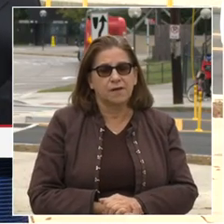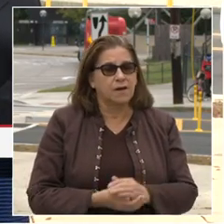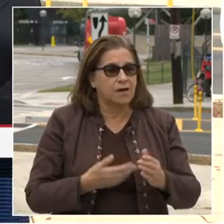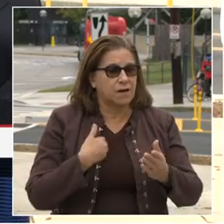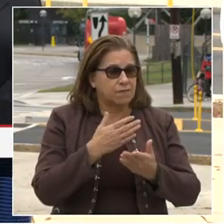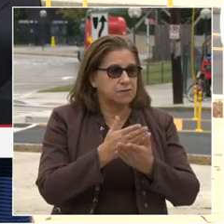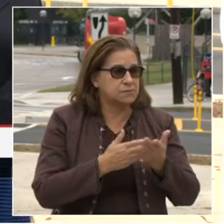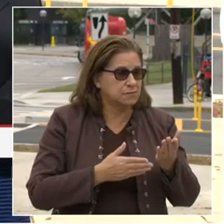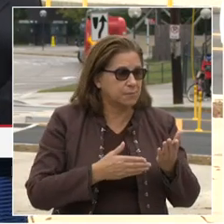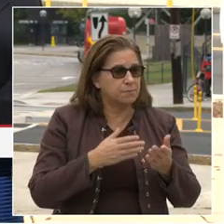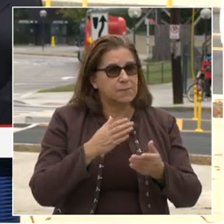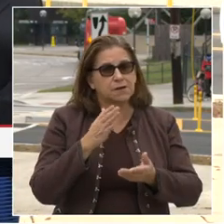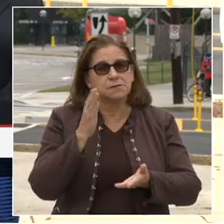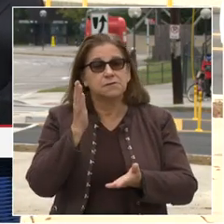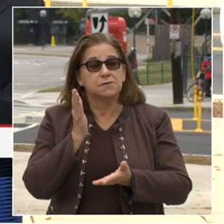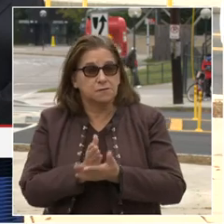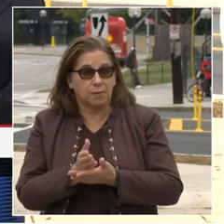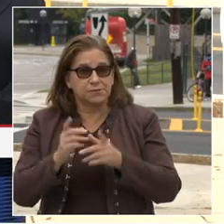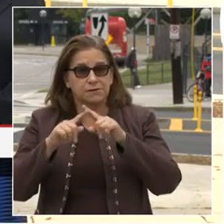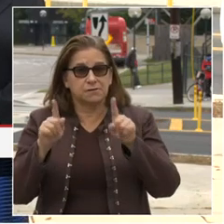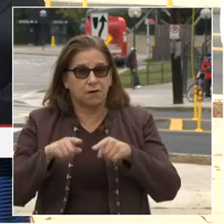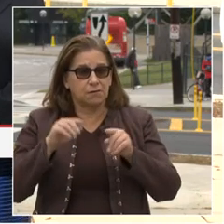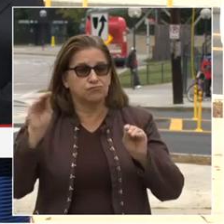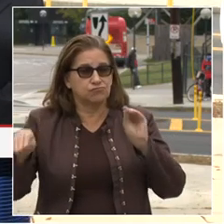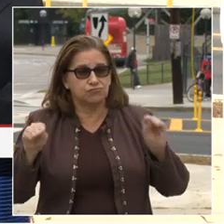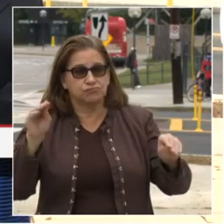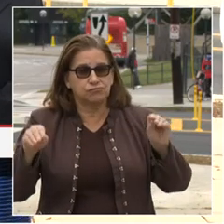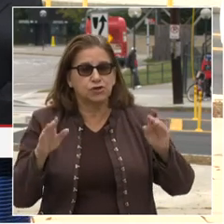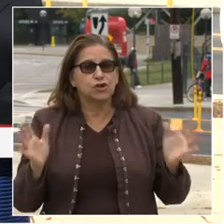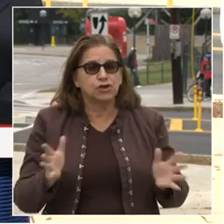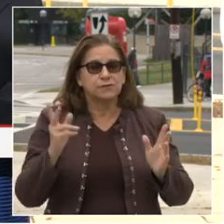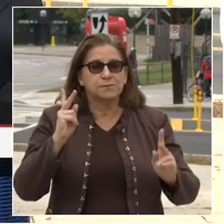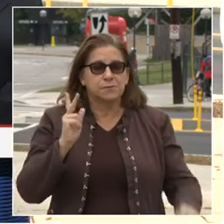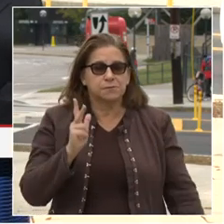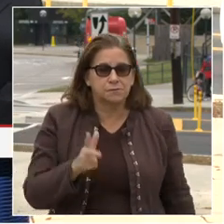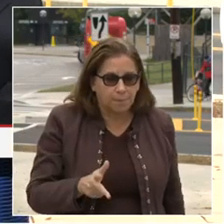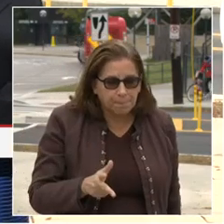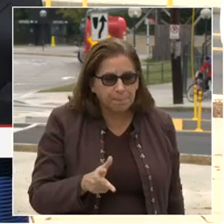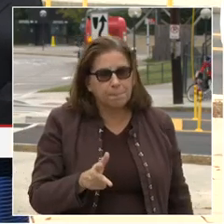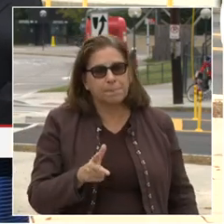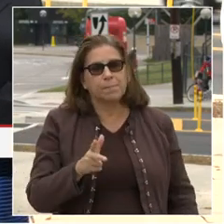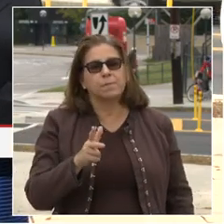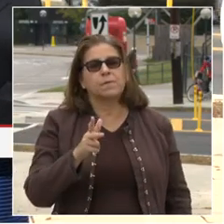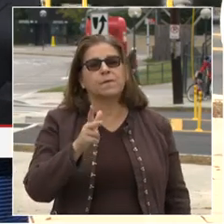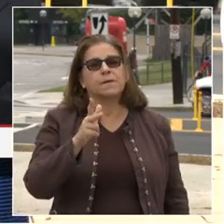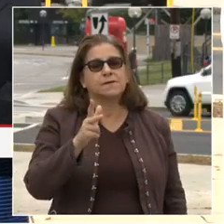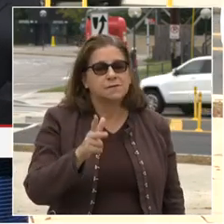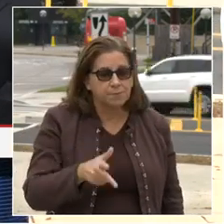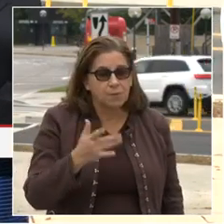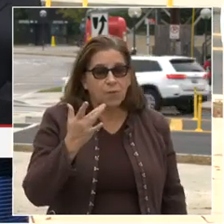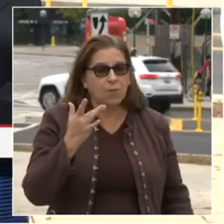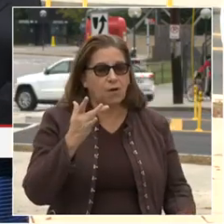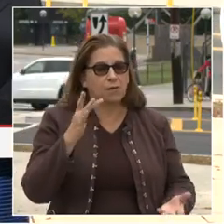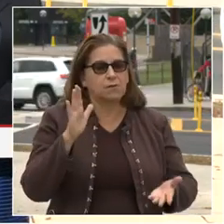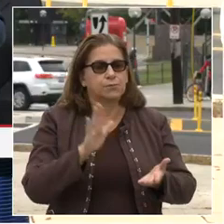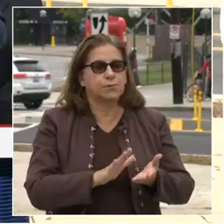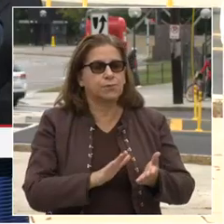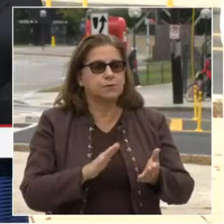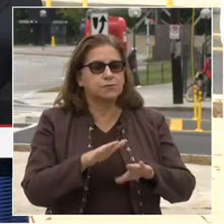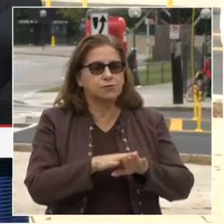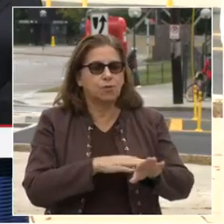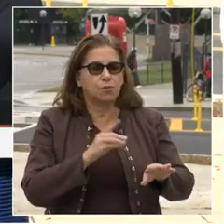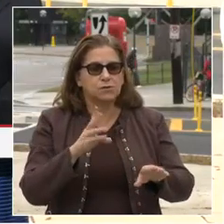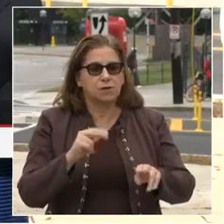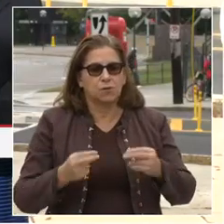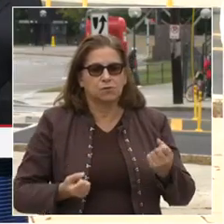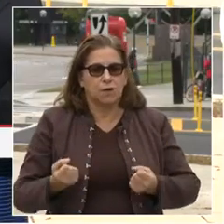be looking more to see if that is going to be helpful to us in reducing collisions. When it